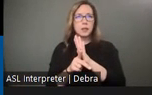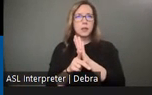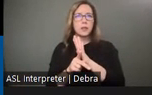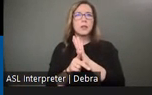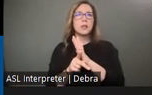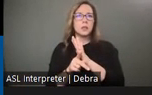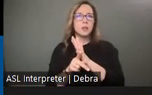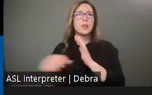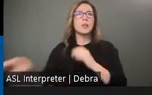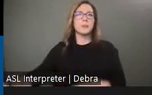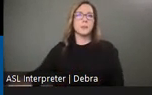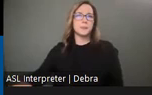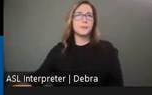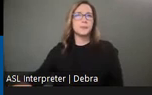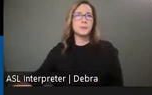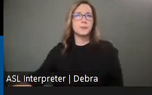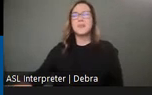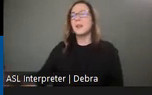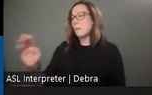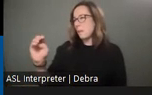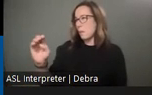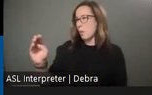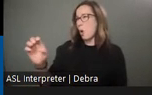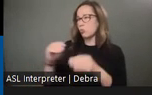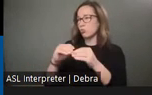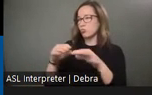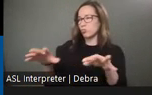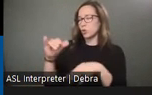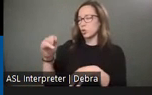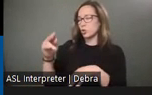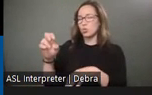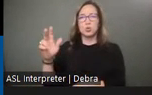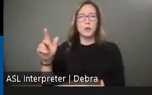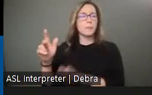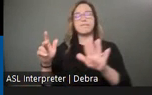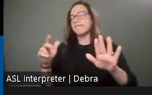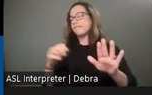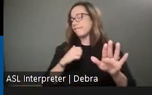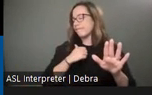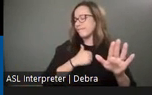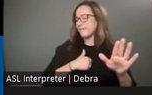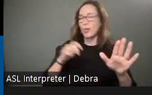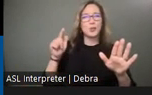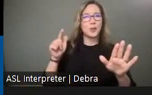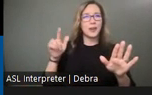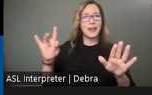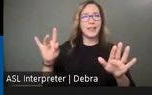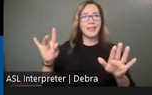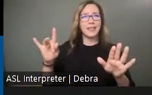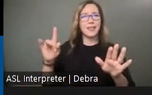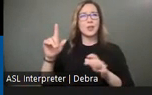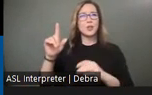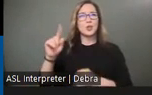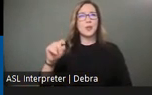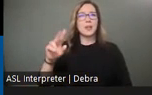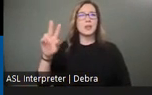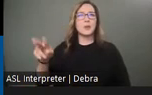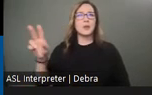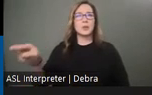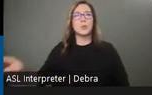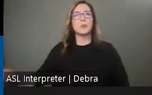done via memo that was issued on June 23rd. I'm sorry, June 28th, 2022.